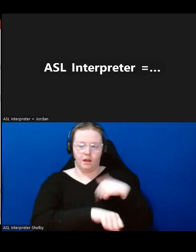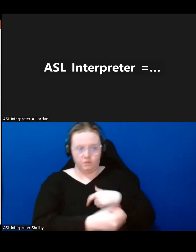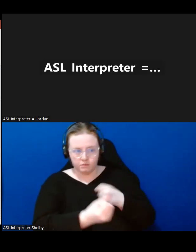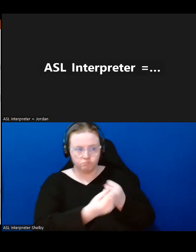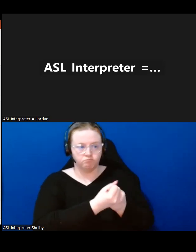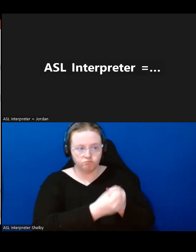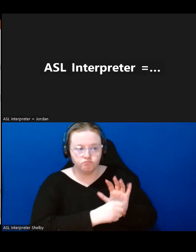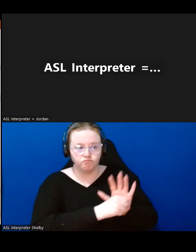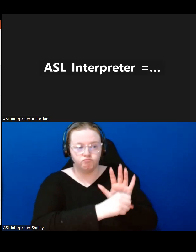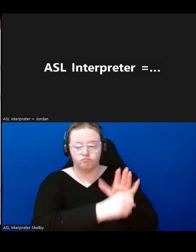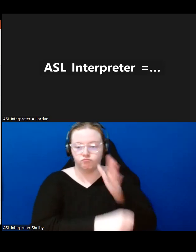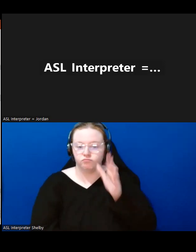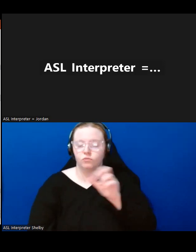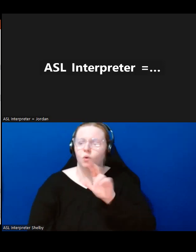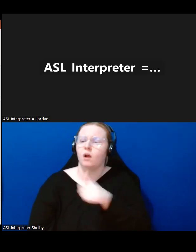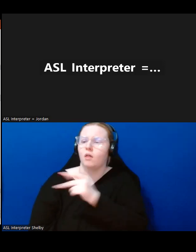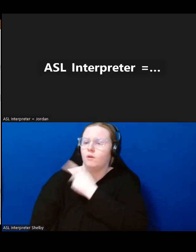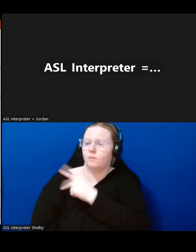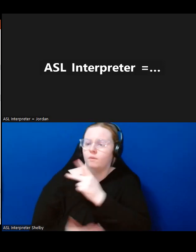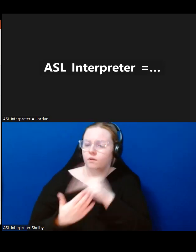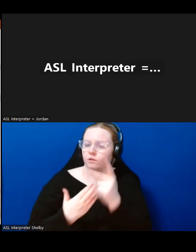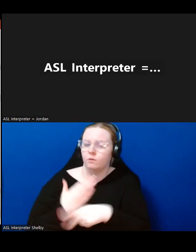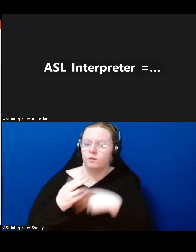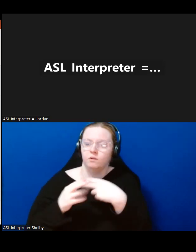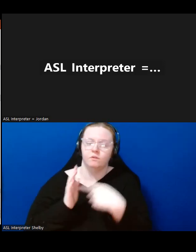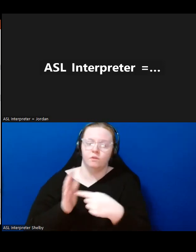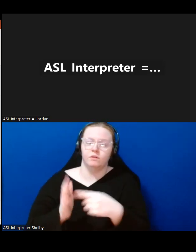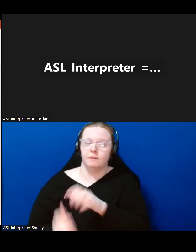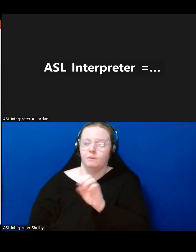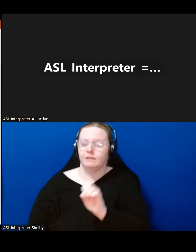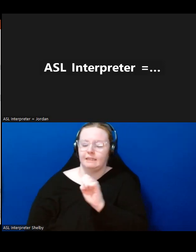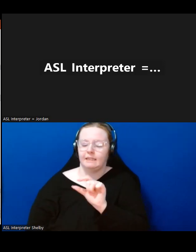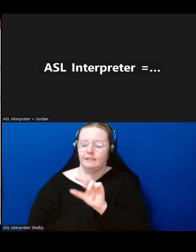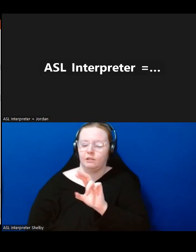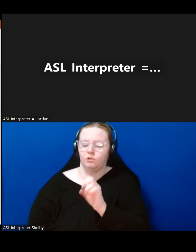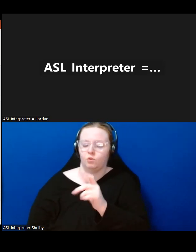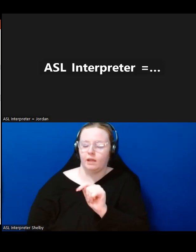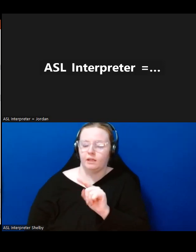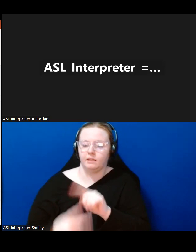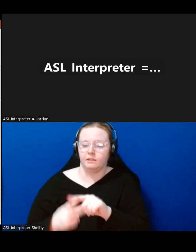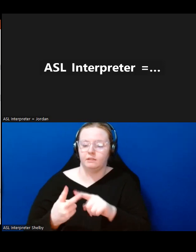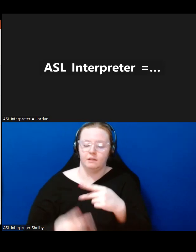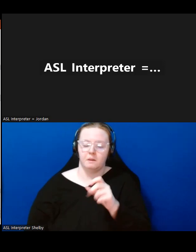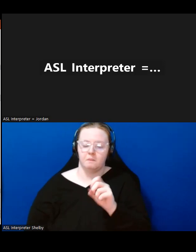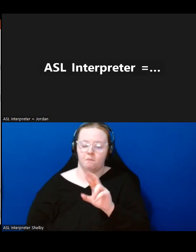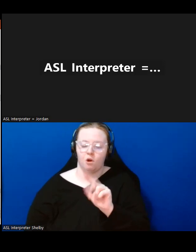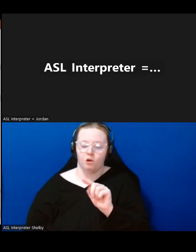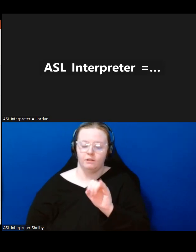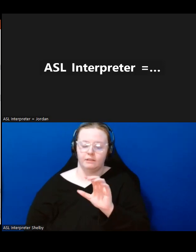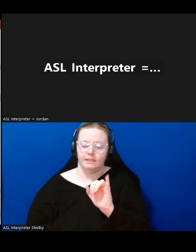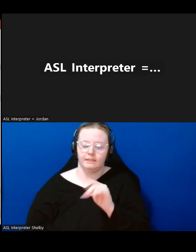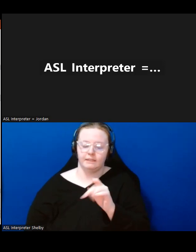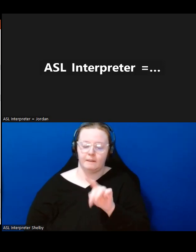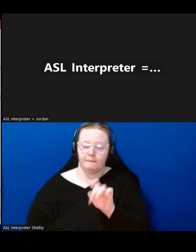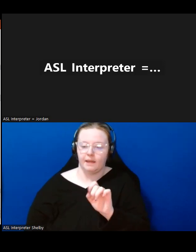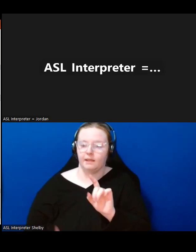other provincial programs such as Eat Great and Participate, or Space for Everyone in terms of the